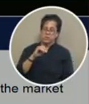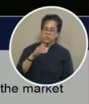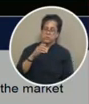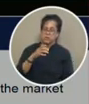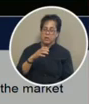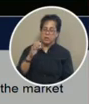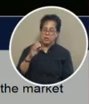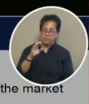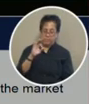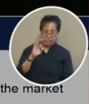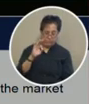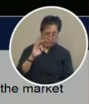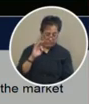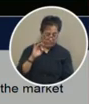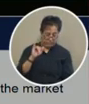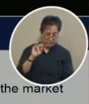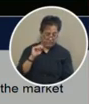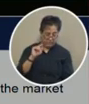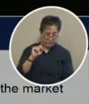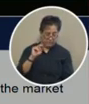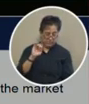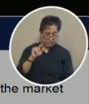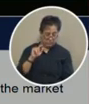lot of financial